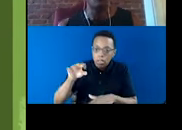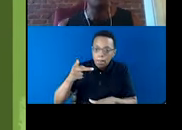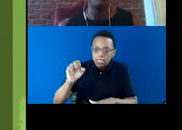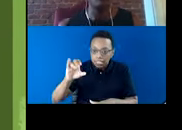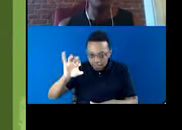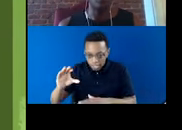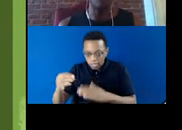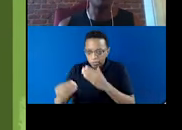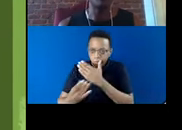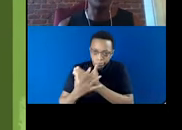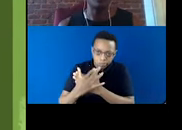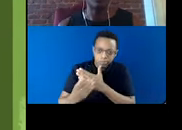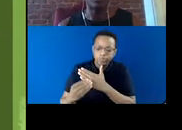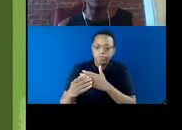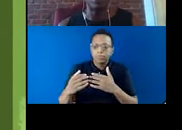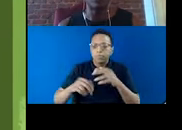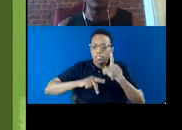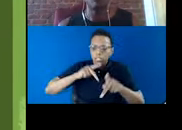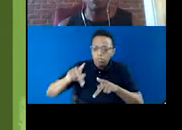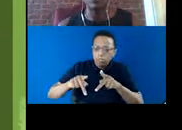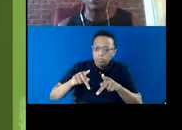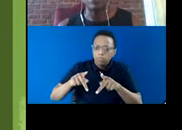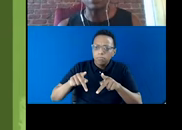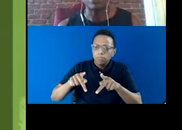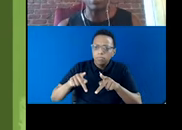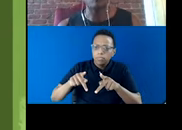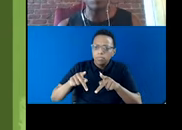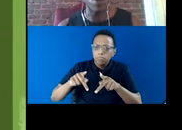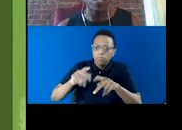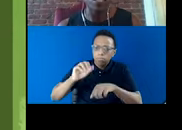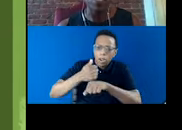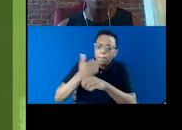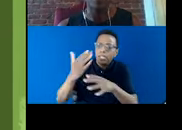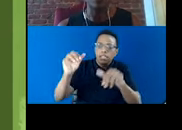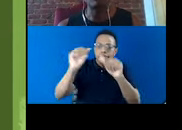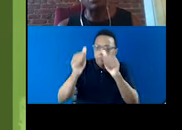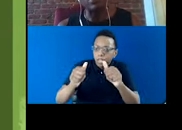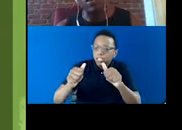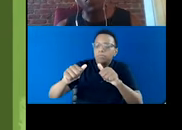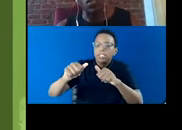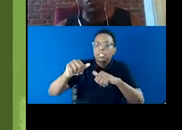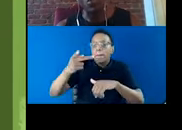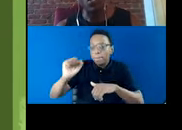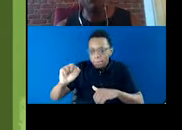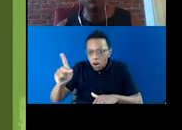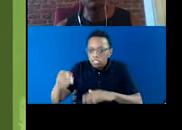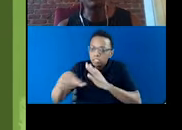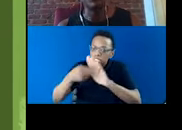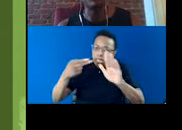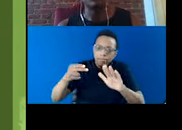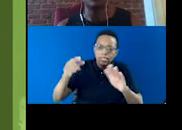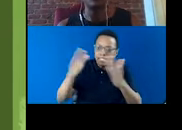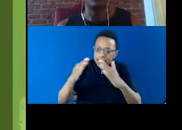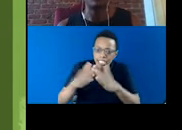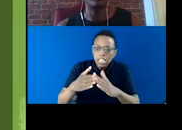so people build lots of monuments and parks and named cities after him. But what